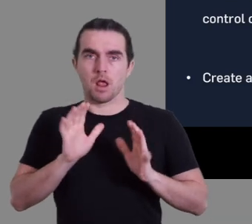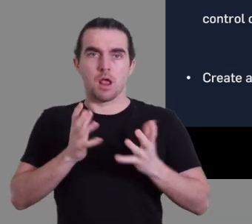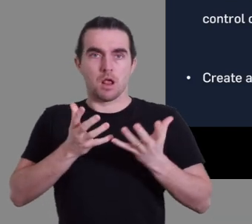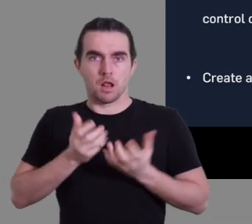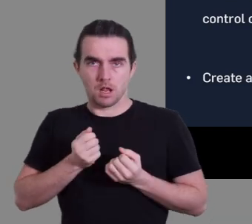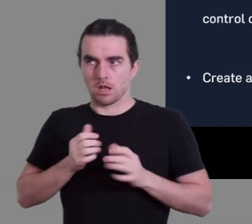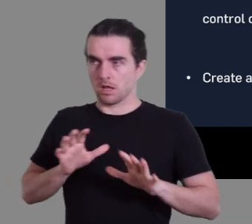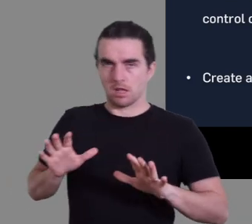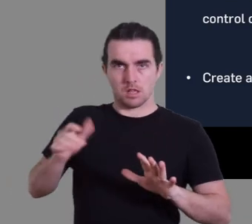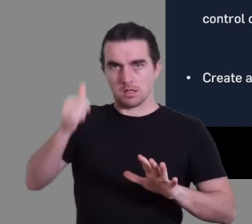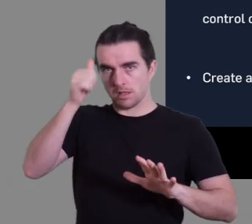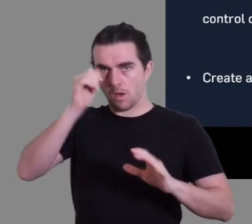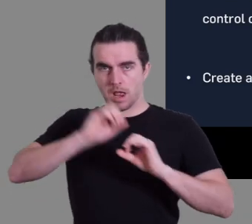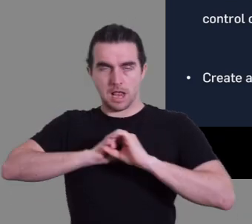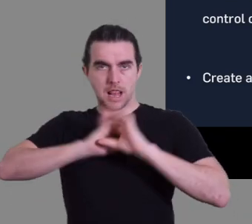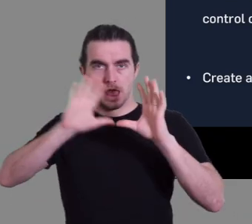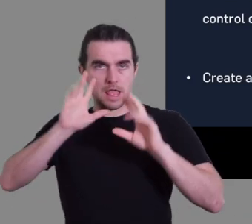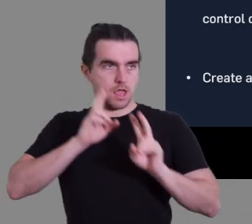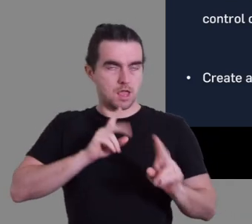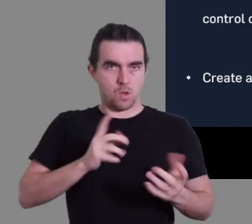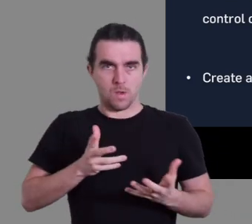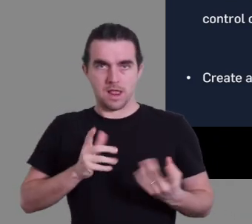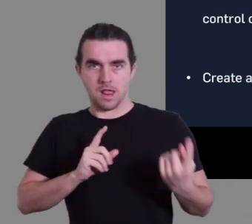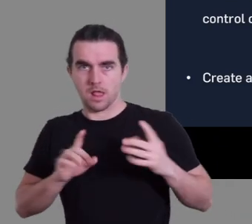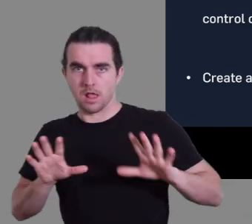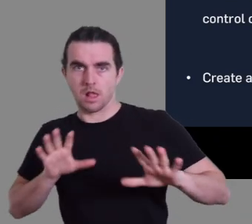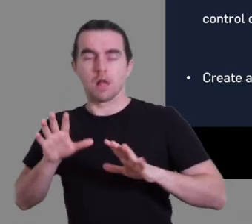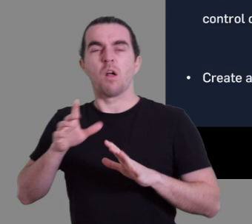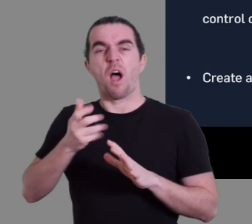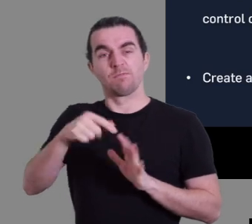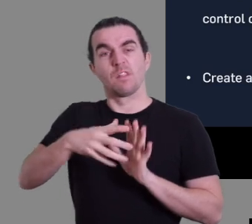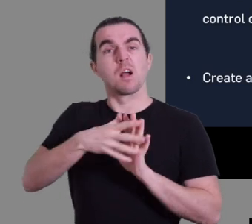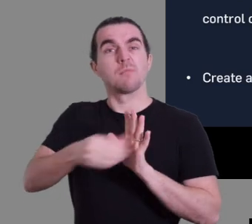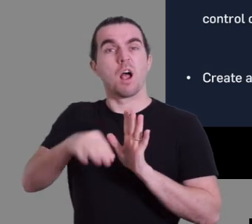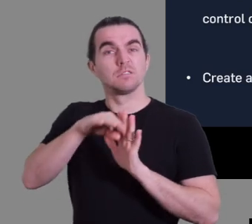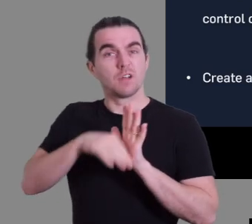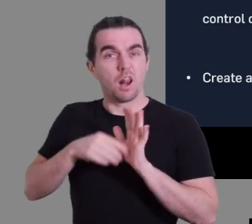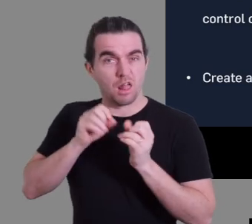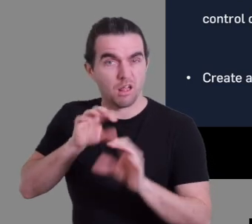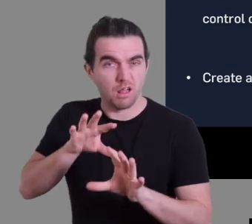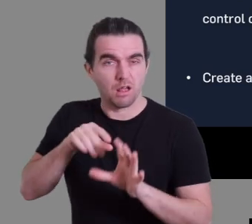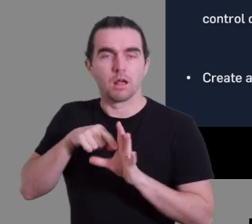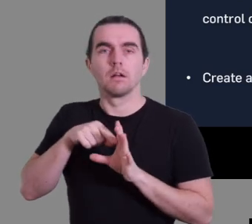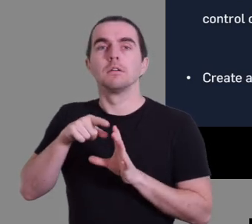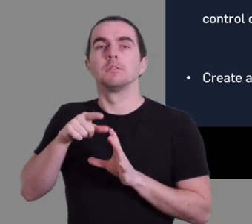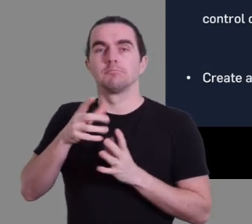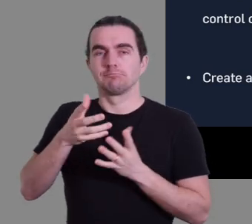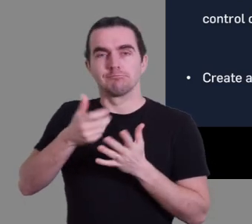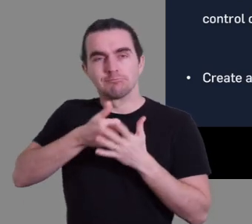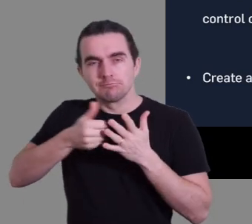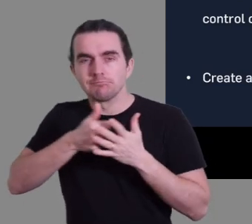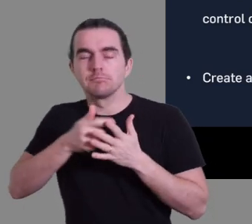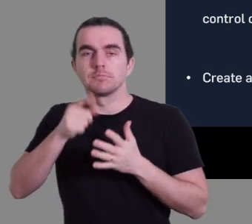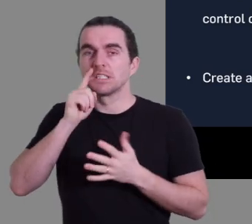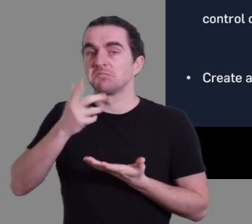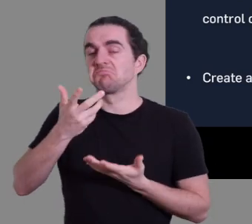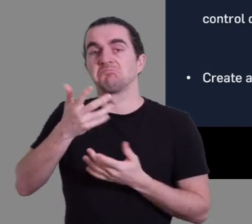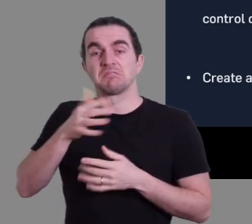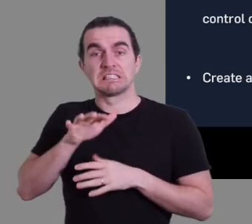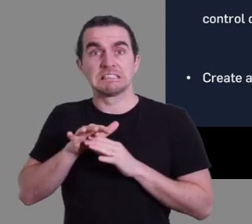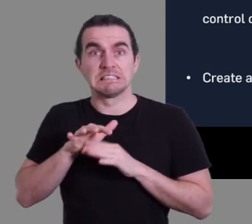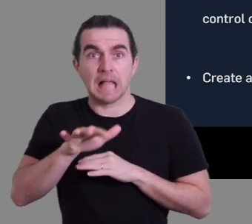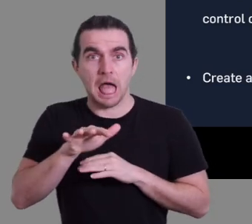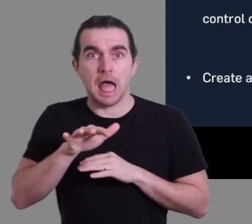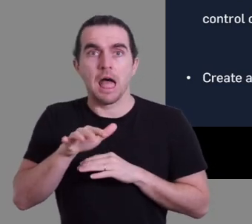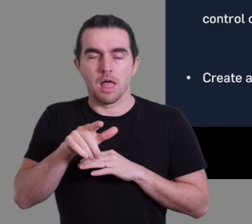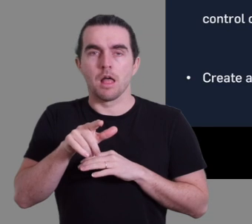exploit. And what we do is get clear pictures or model frameworks of good play. And there are regular pictures that happen. Say, for instance, in attacking